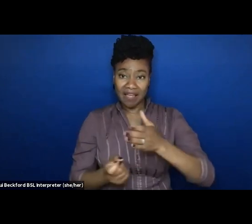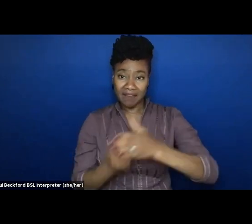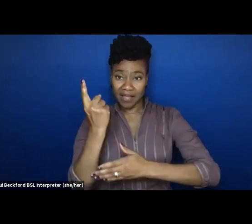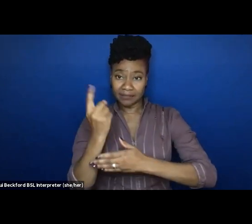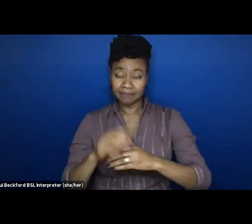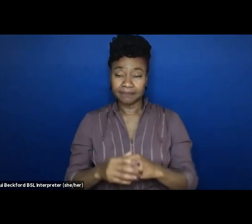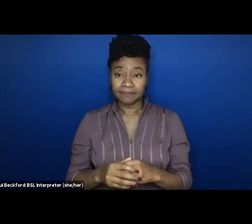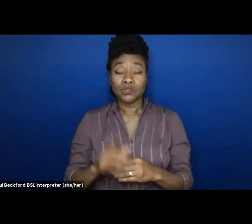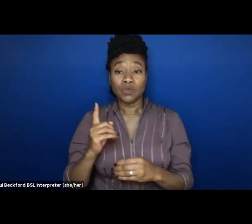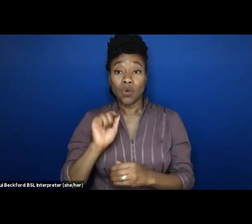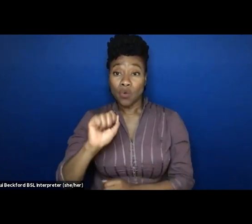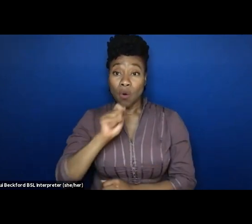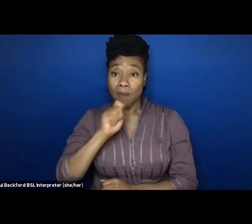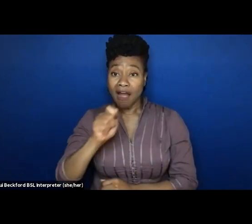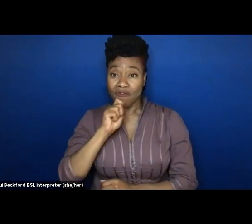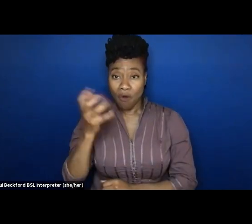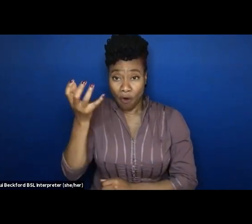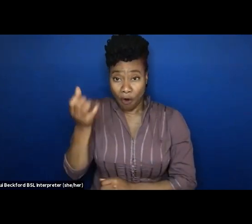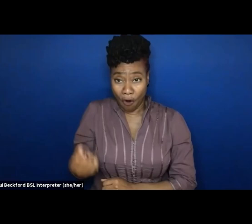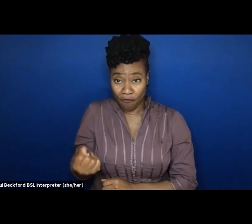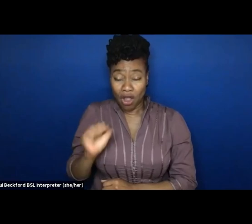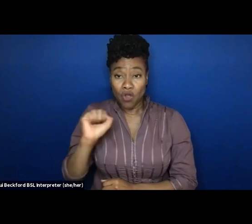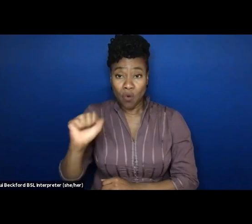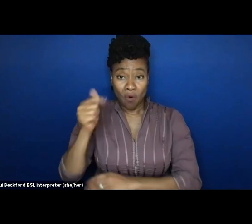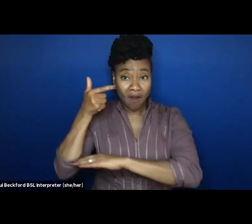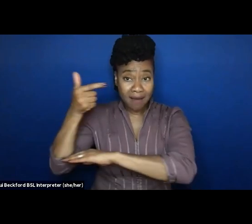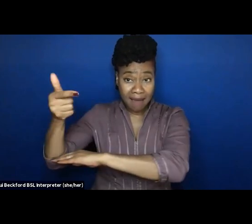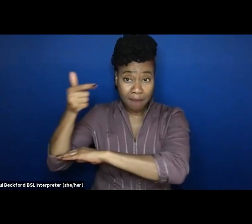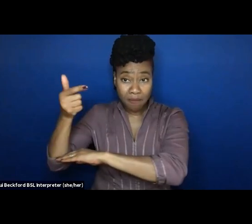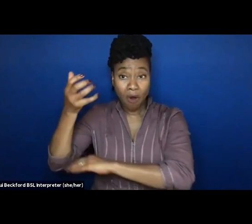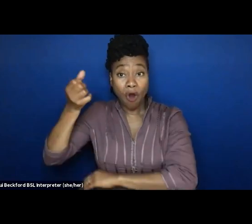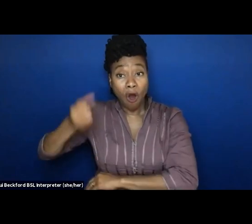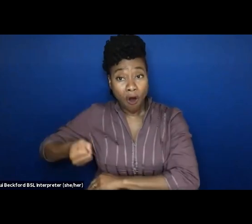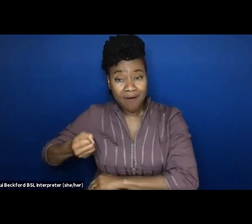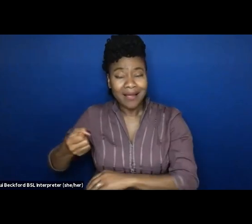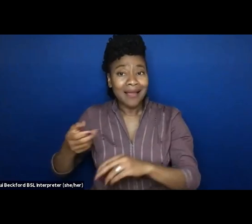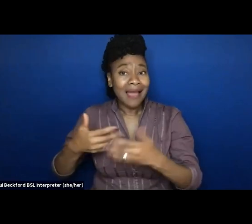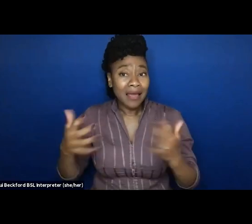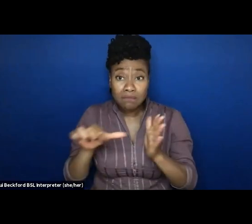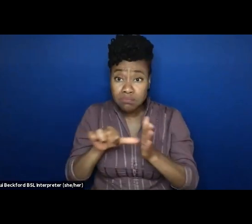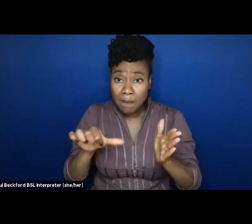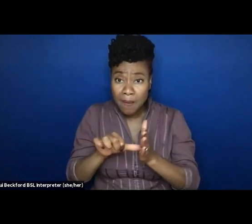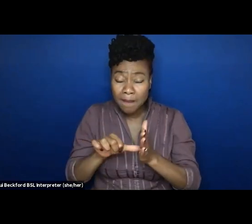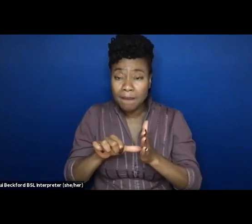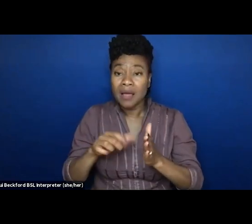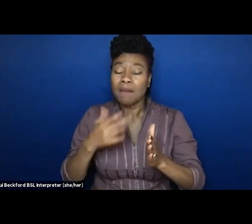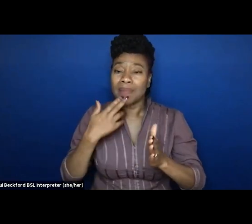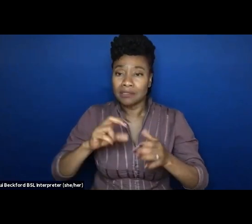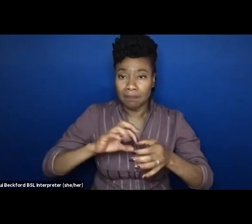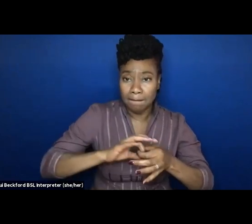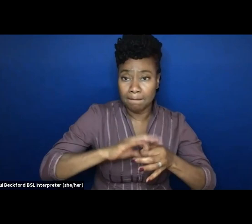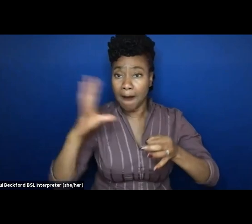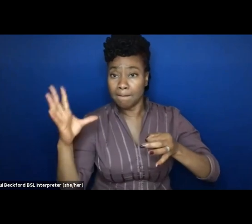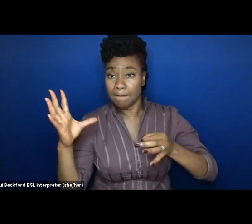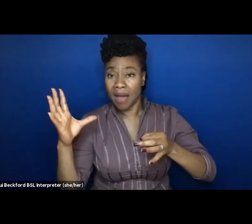will be muted and your videos will be off. If you're having trouble, just click out and return in and out,